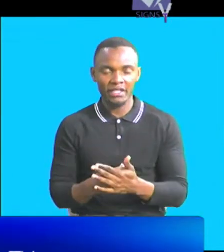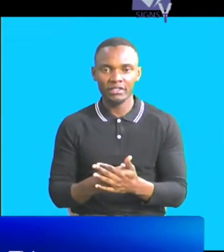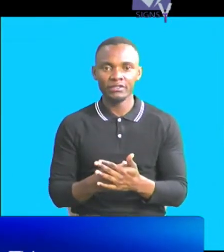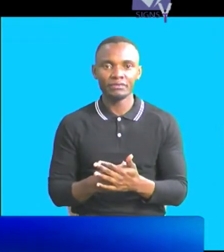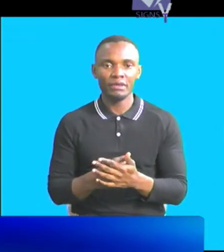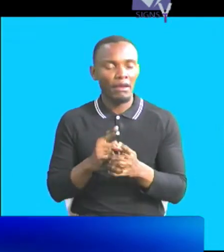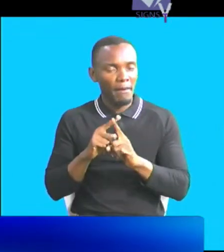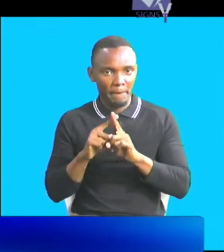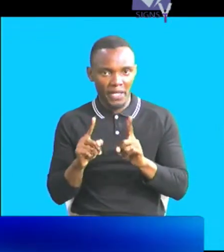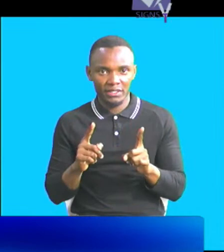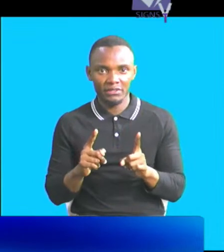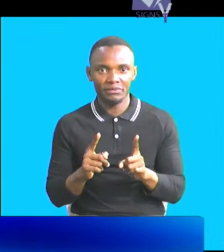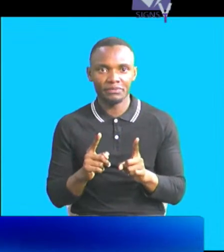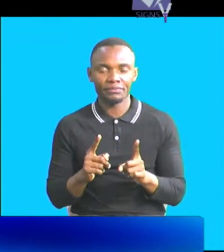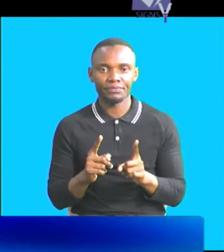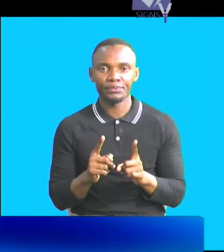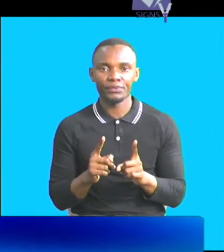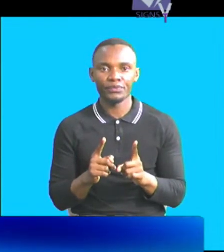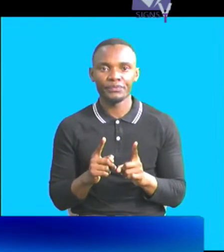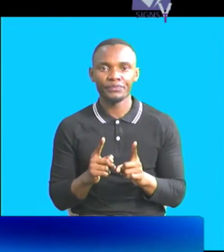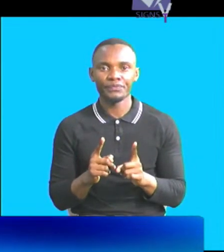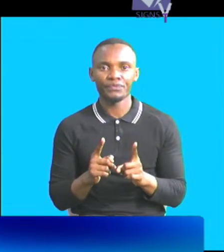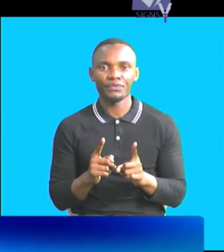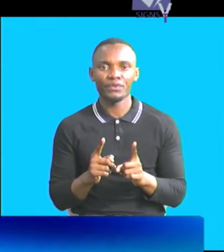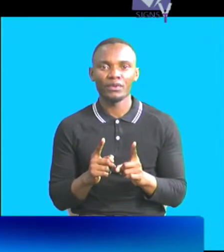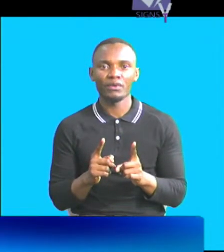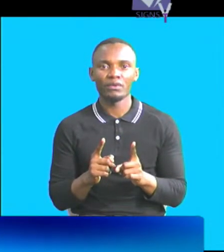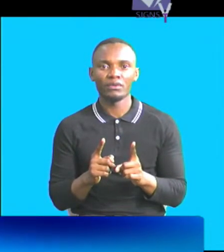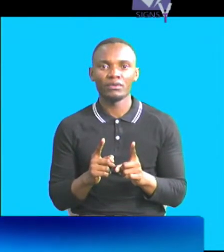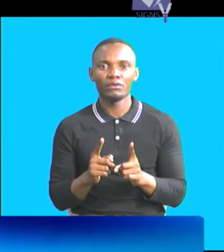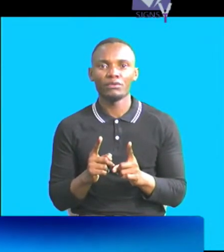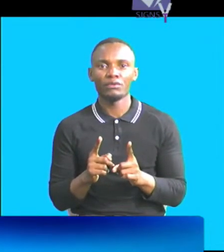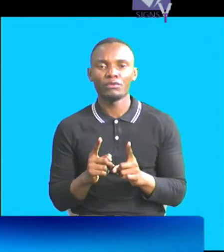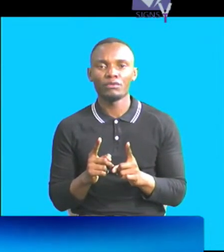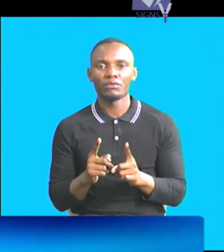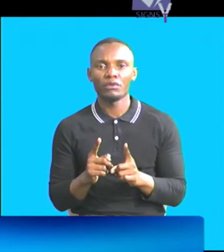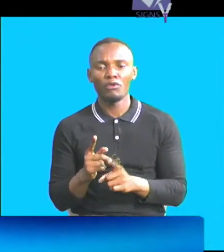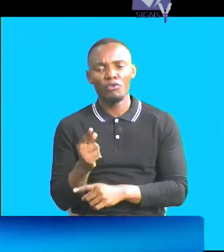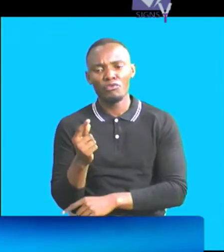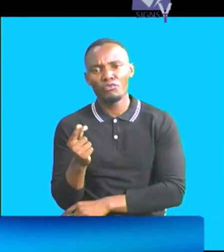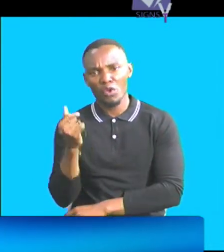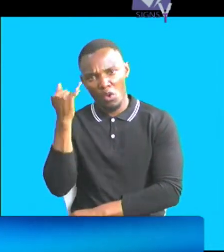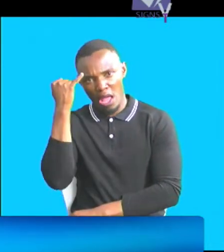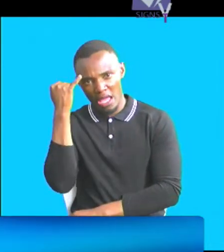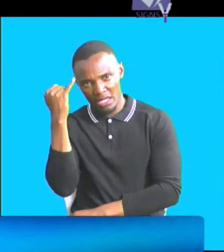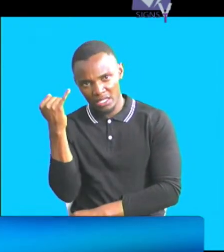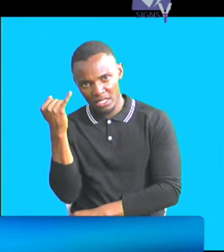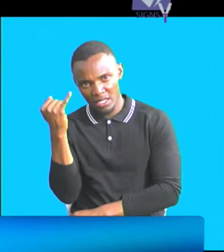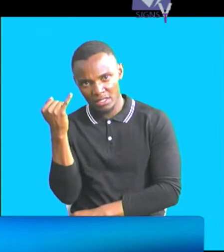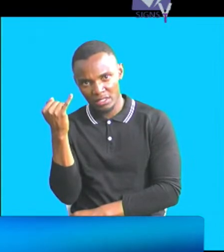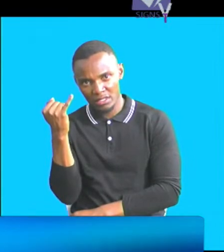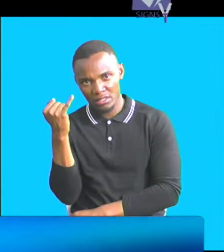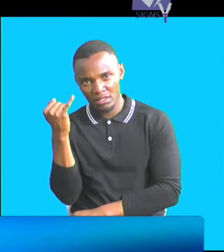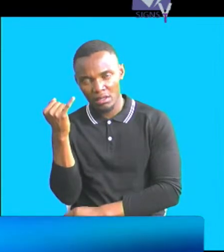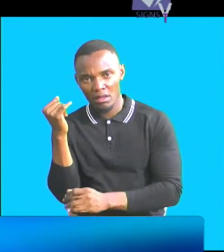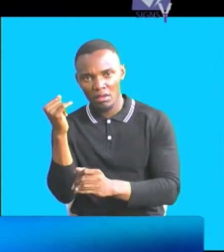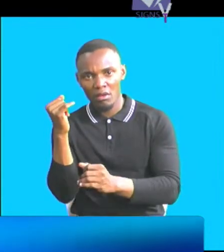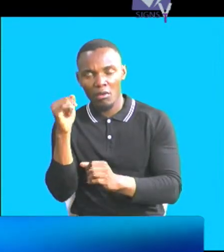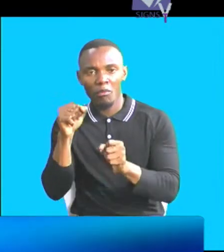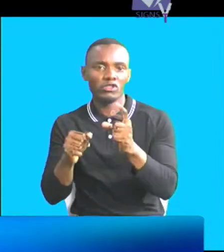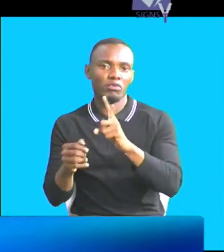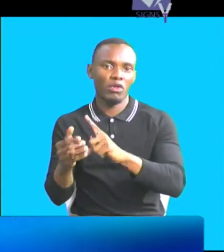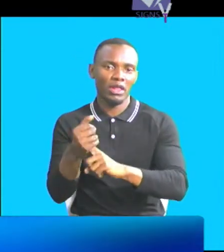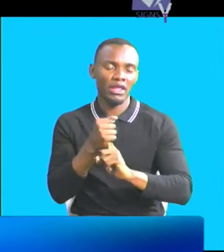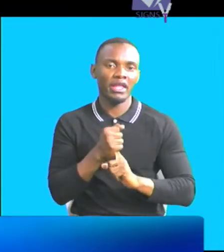But it takes very few ideas for you to get to that